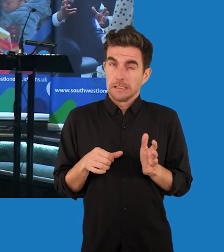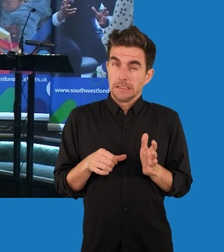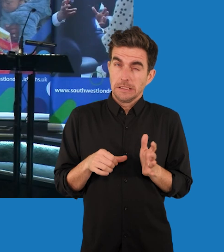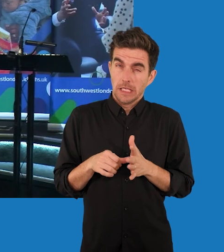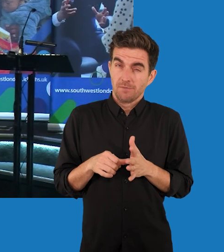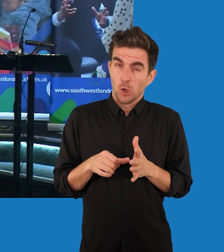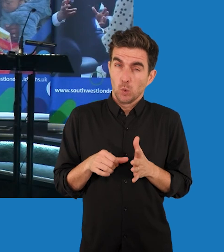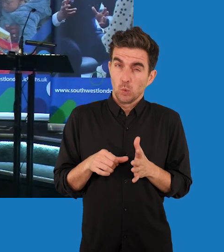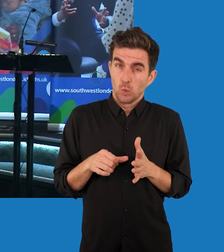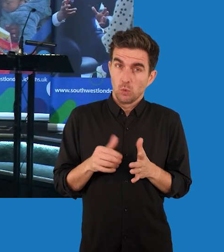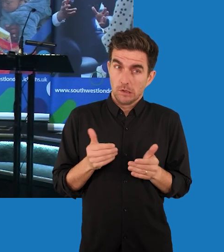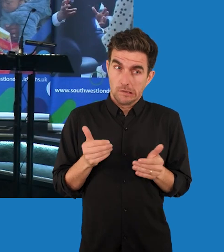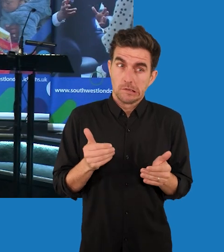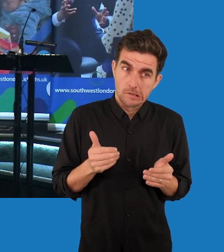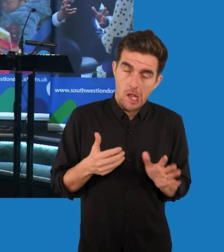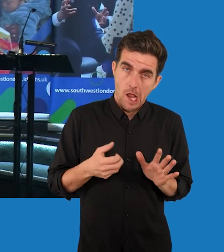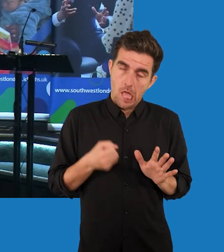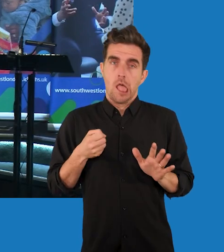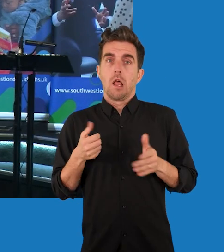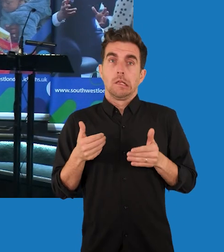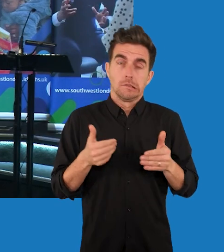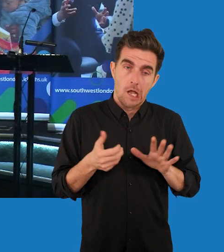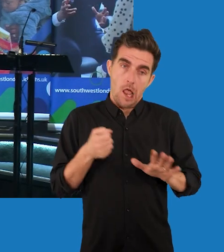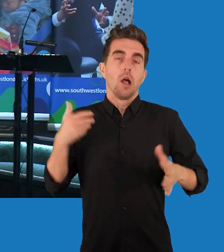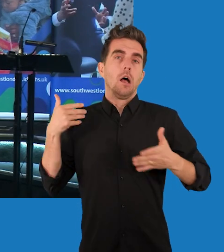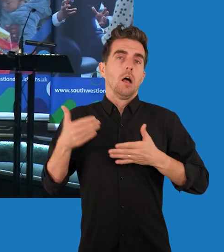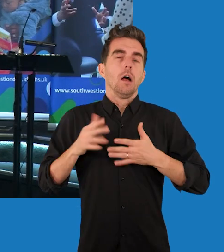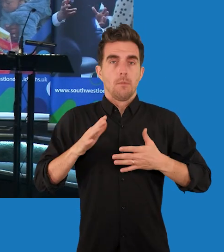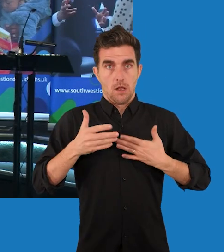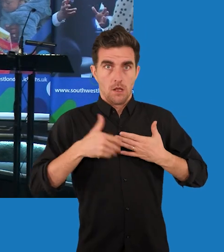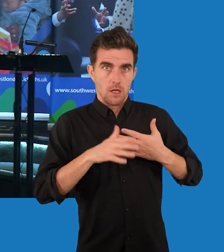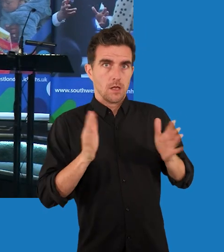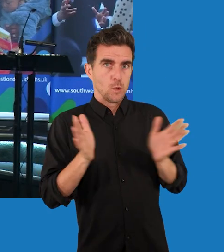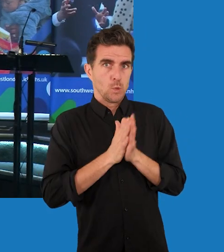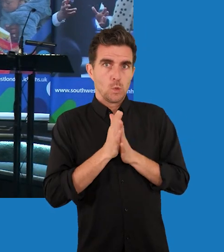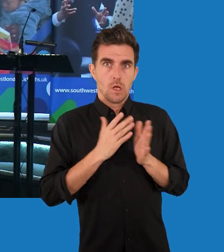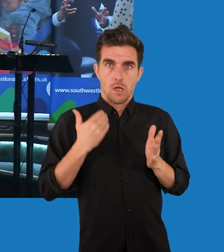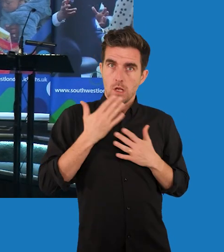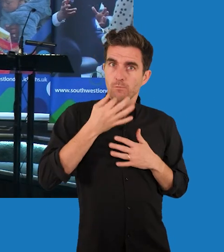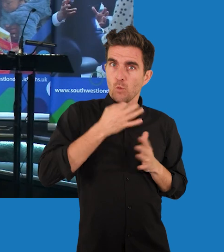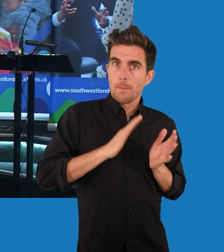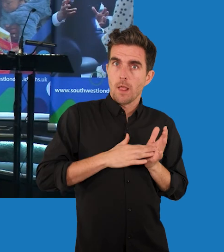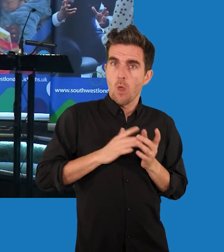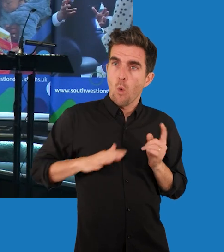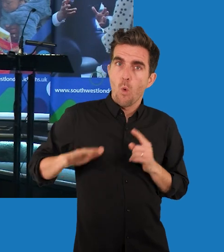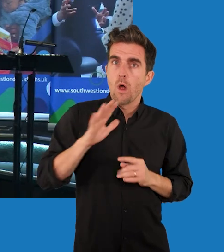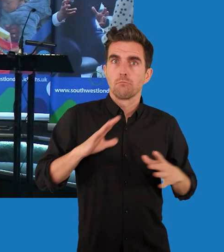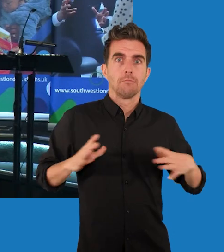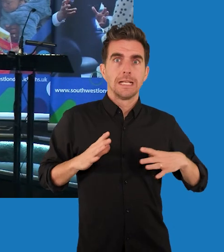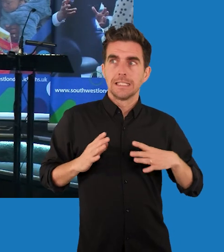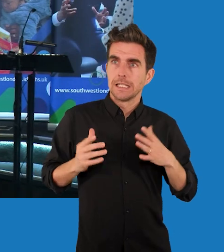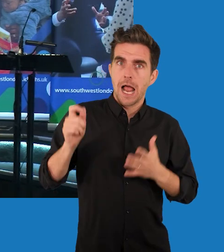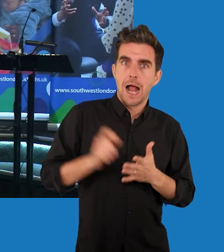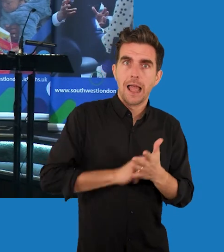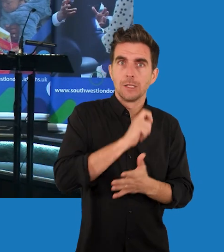areas which have been difficult to move forward on in the past, in recent months, because